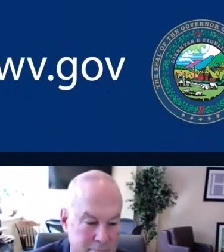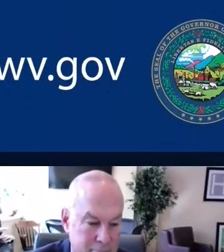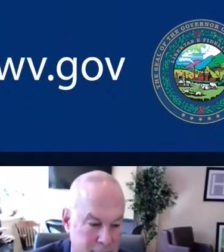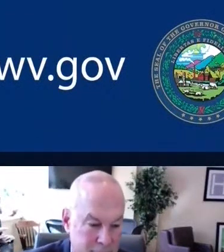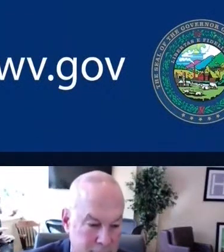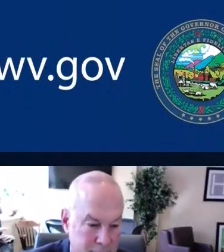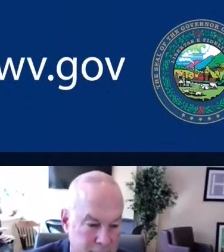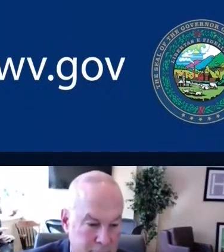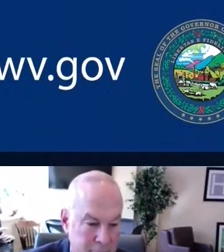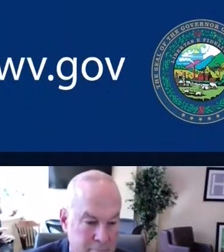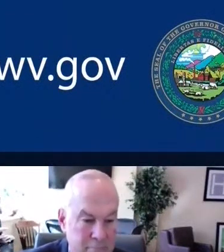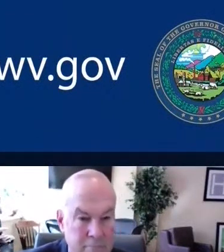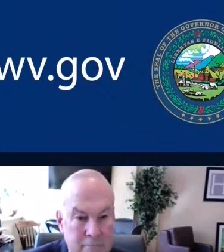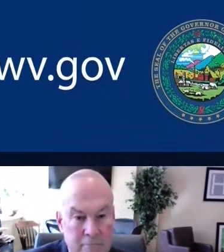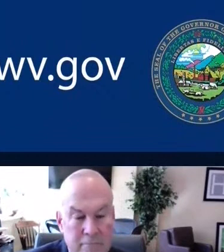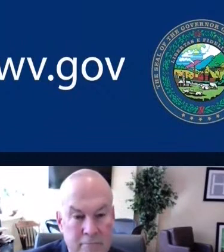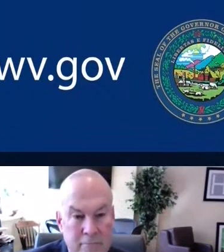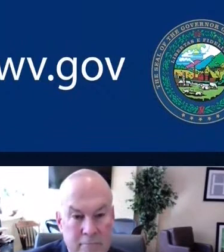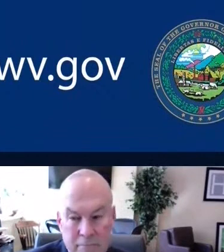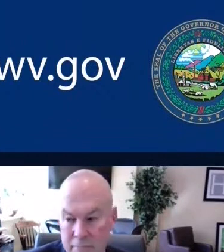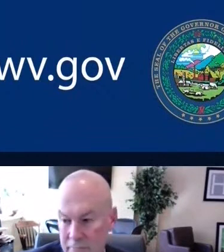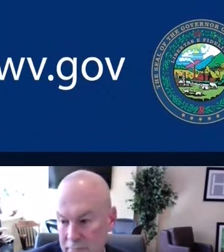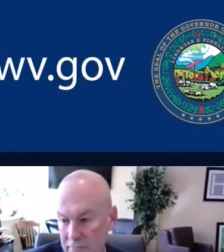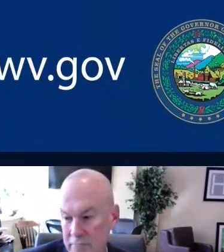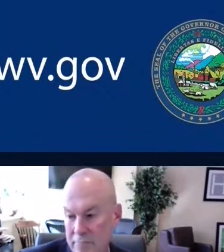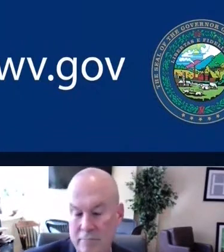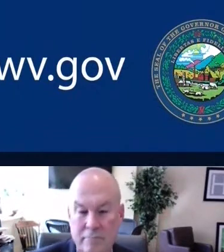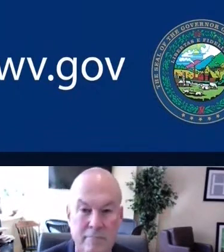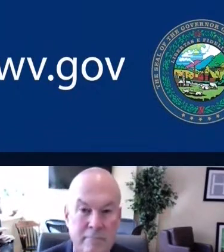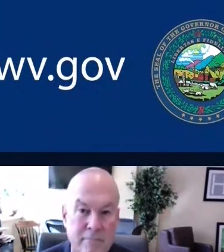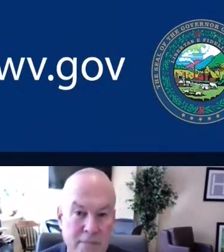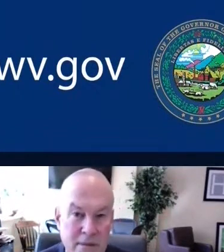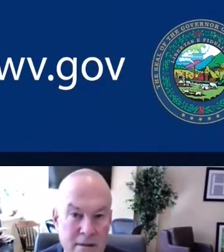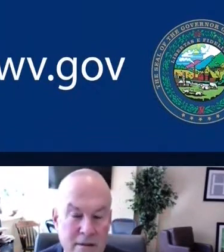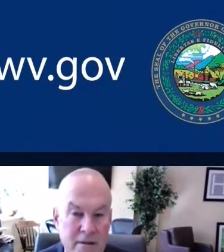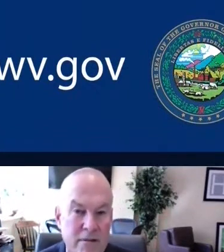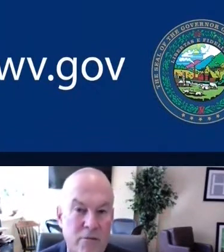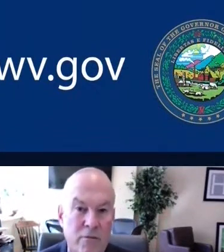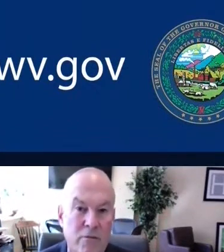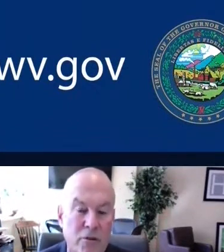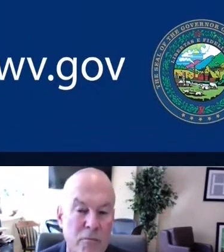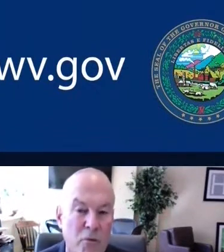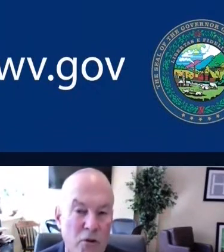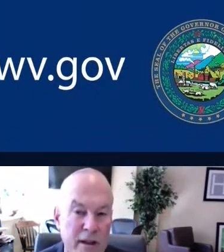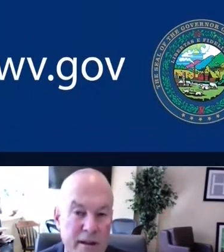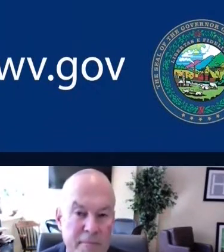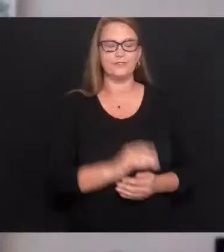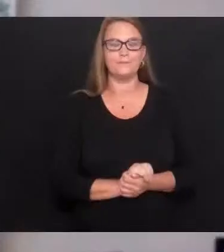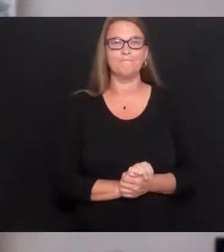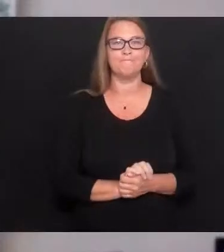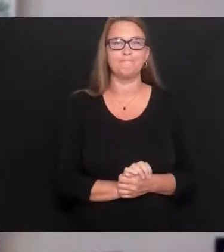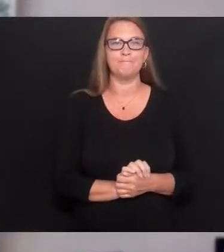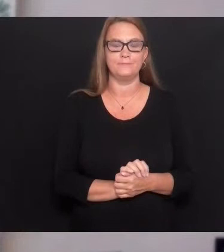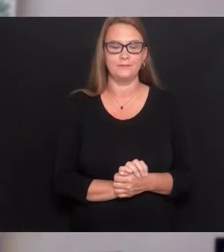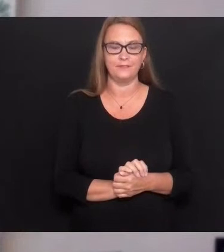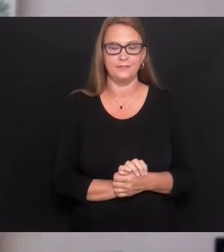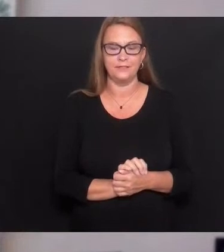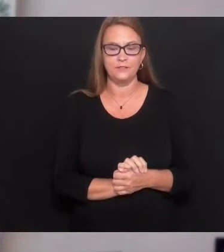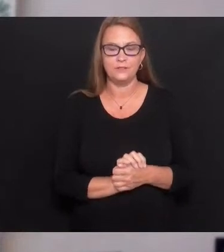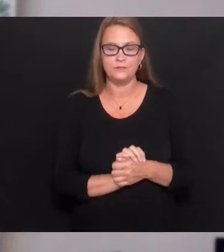All right, thank you, Governor. Let's now go to Dr. Clay Marsh, our coronavirus czar. Well, good morning.